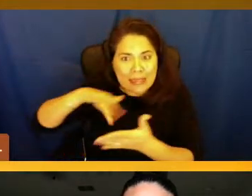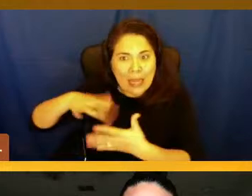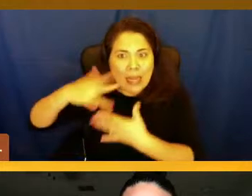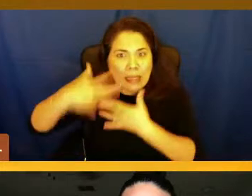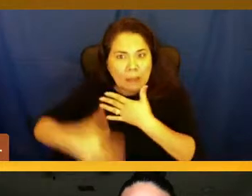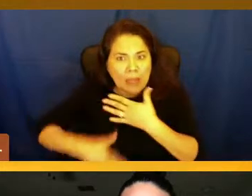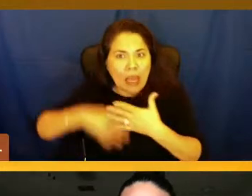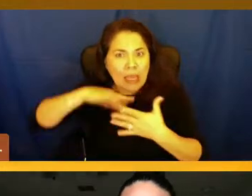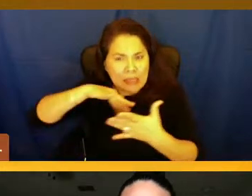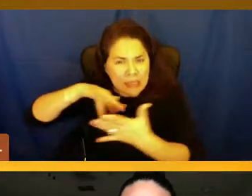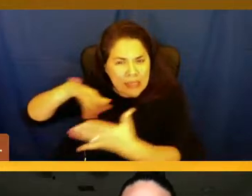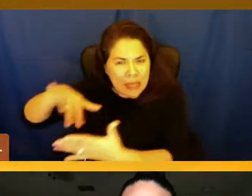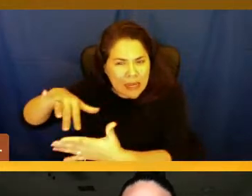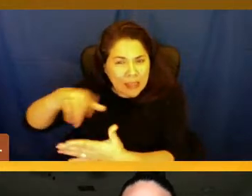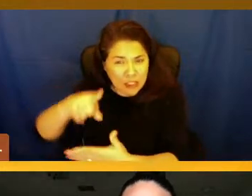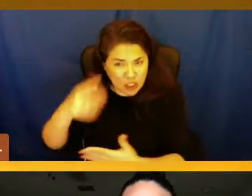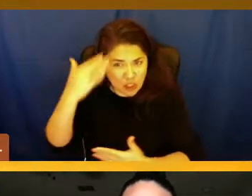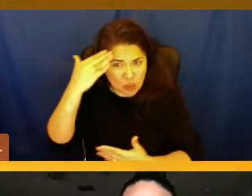archaeogenetics. And